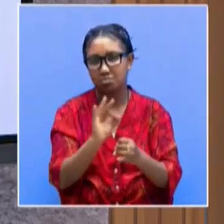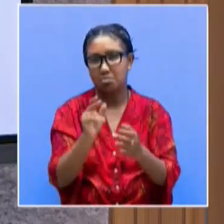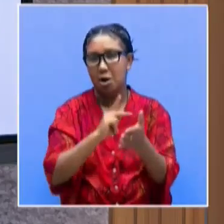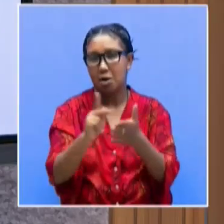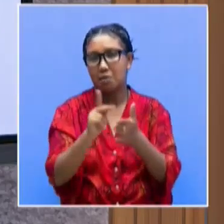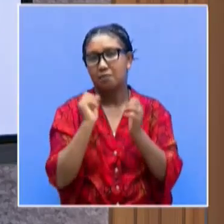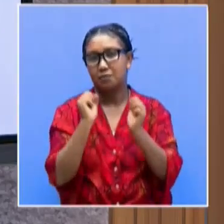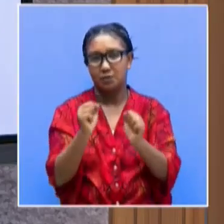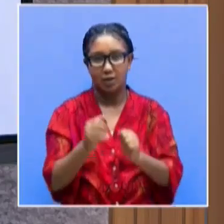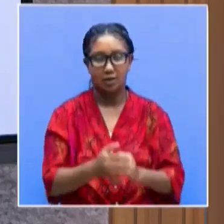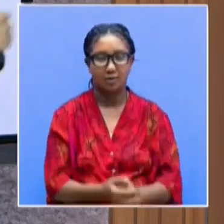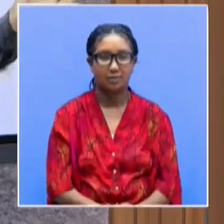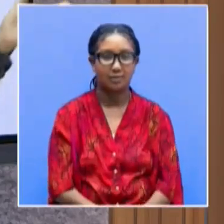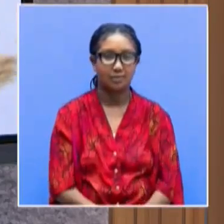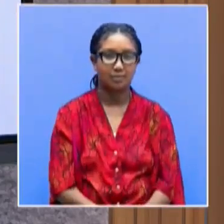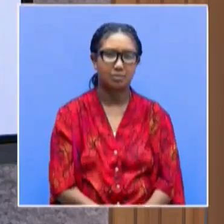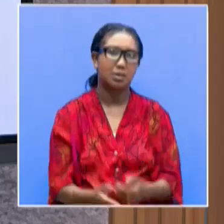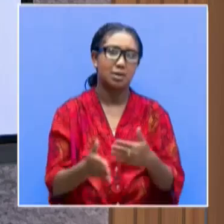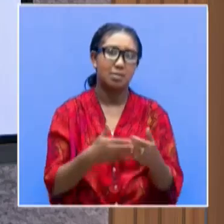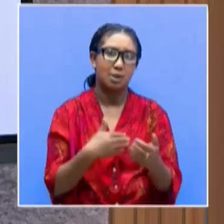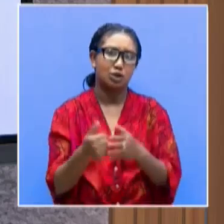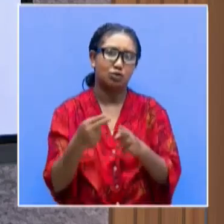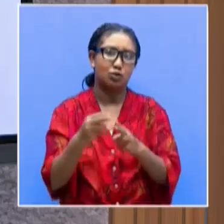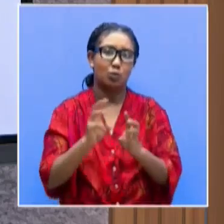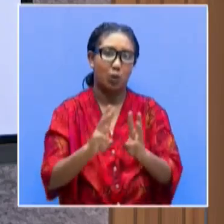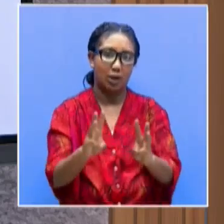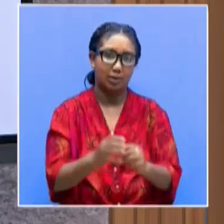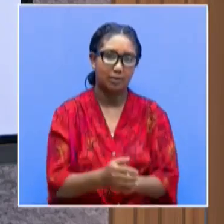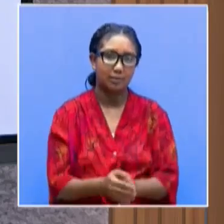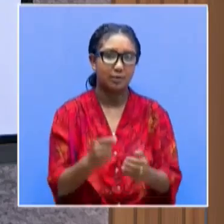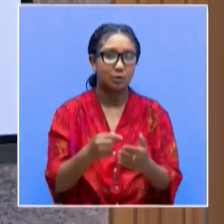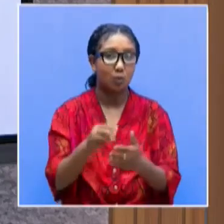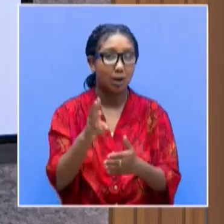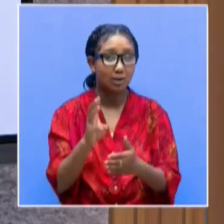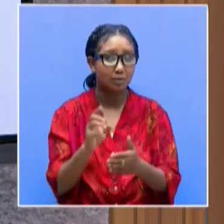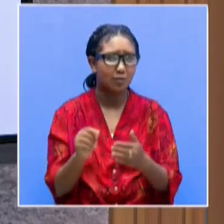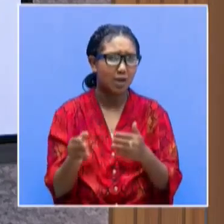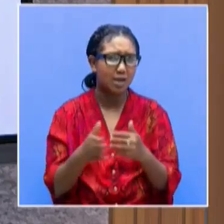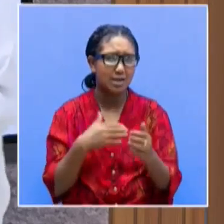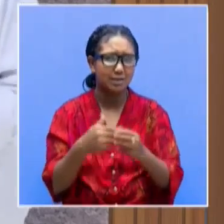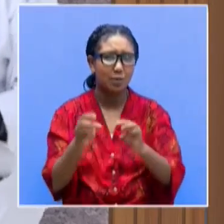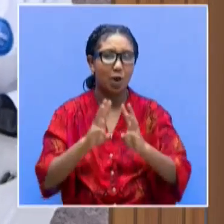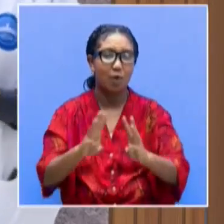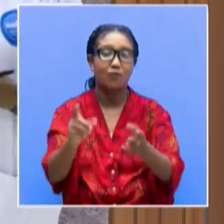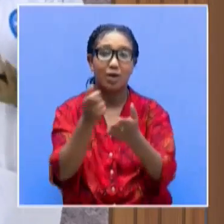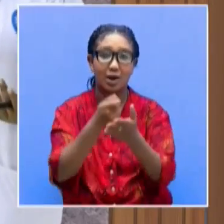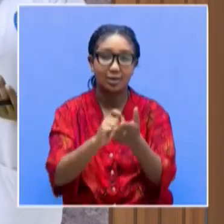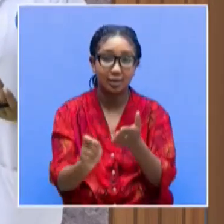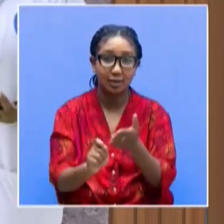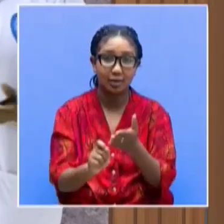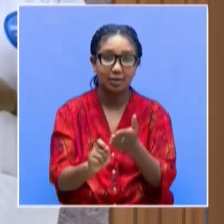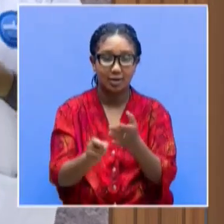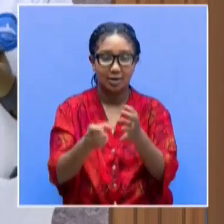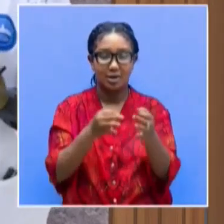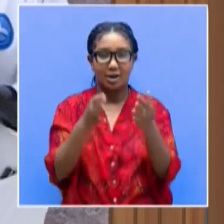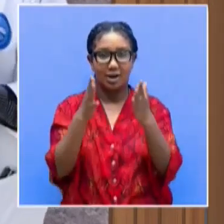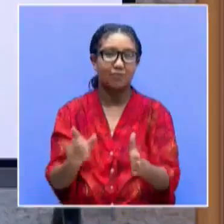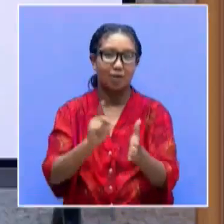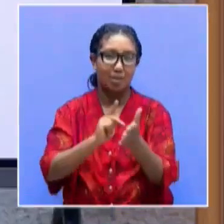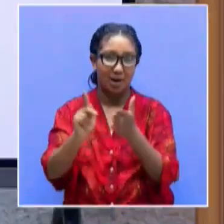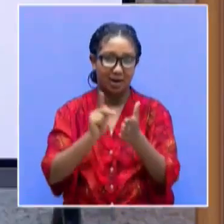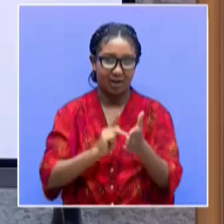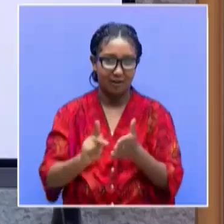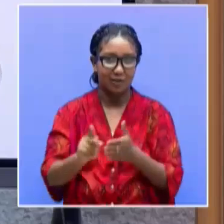paragraph way, simply in a short way here. This one is very easy way of writing a narrative